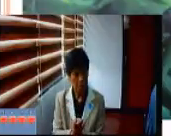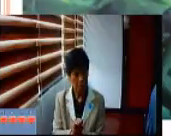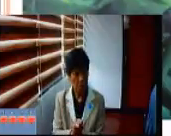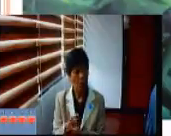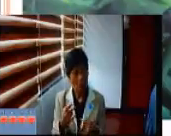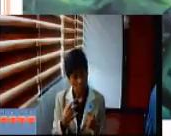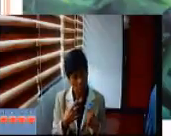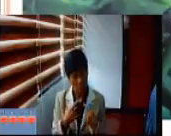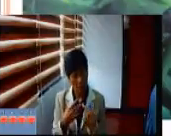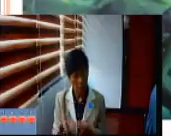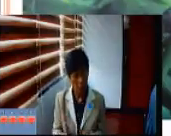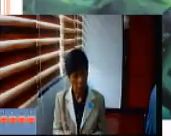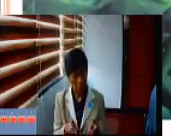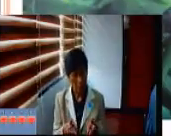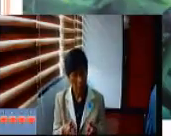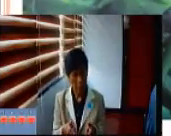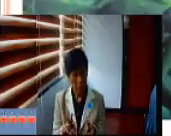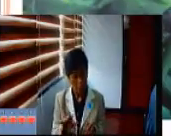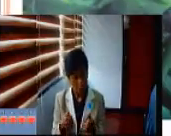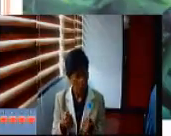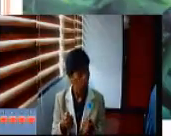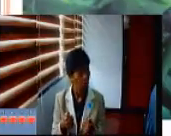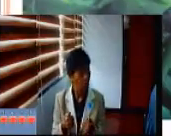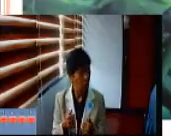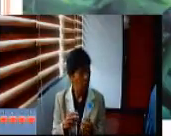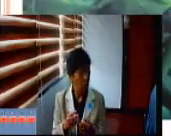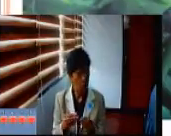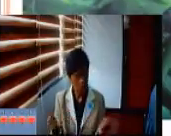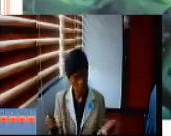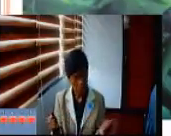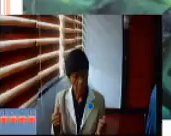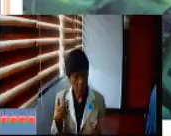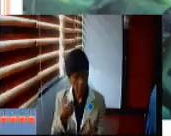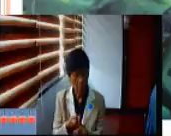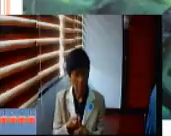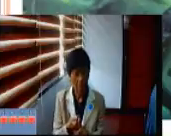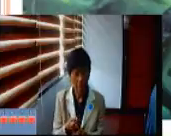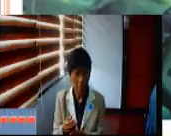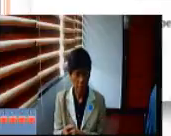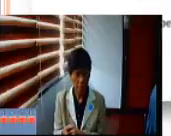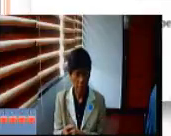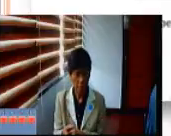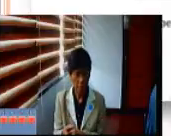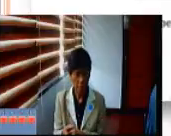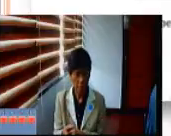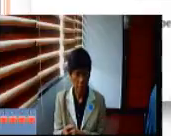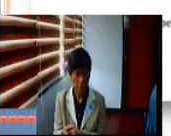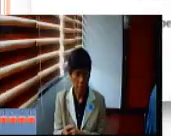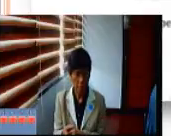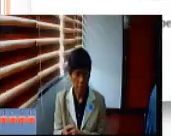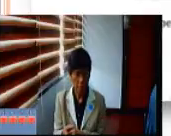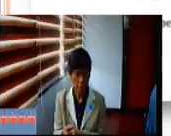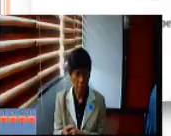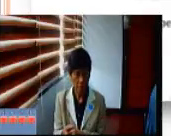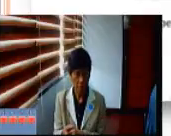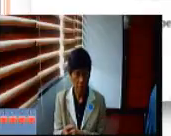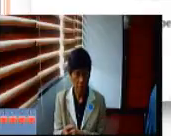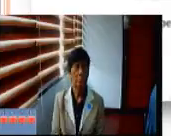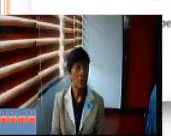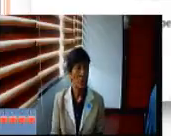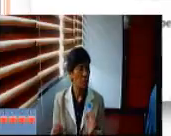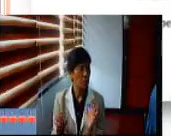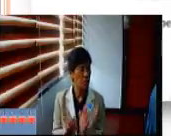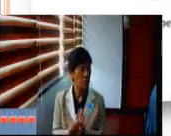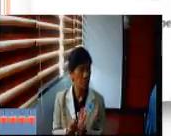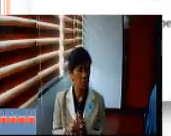dyan on how to address the impacts of climate change. Next. Such that